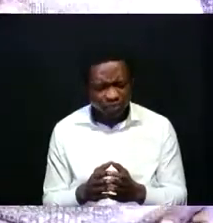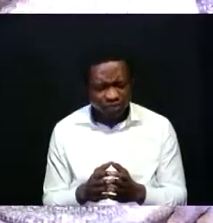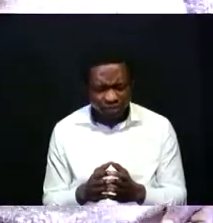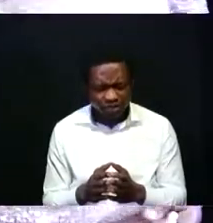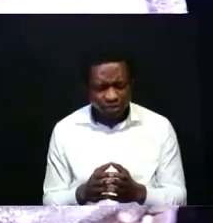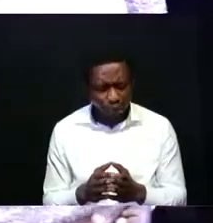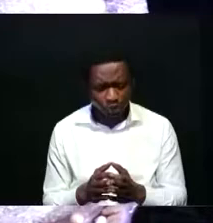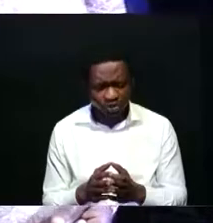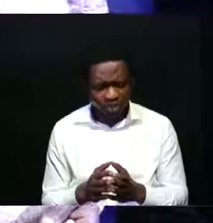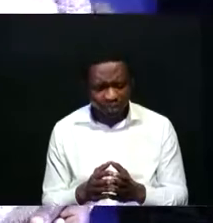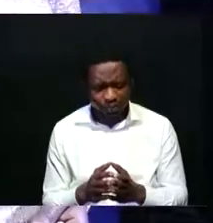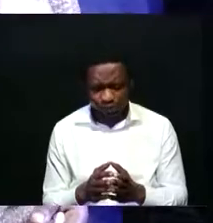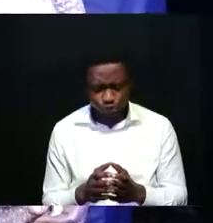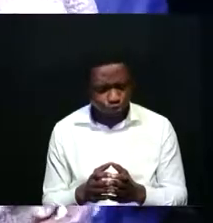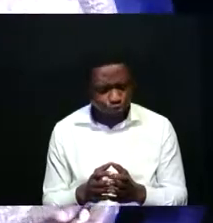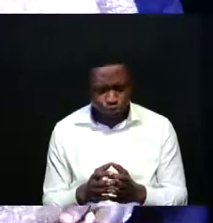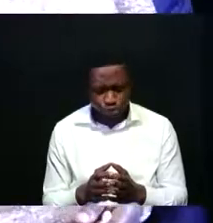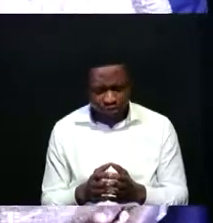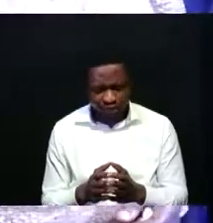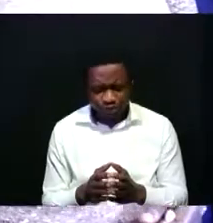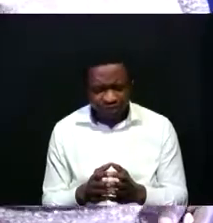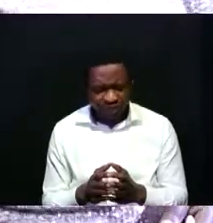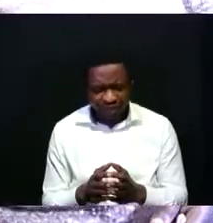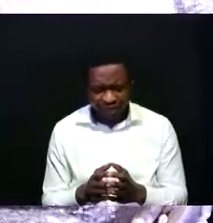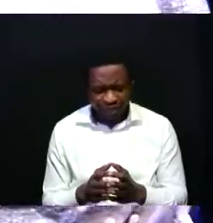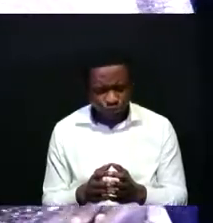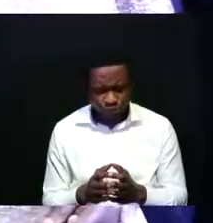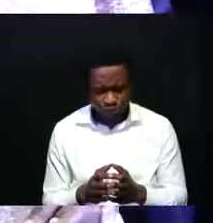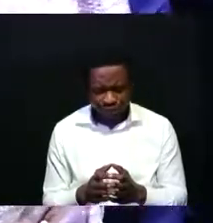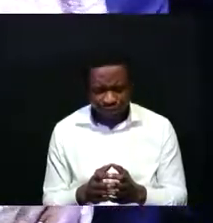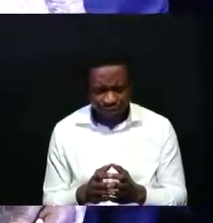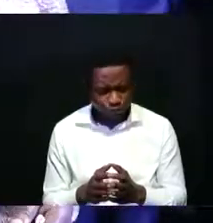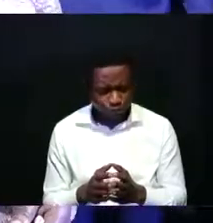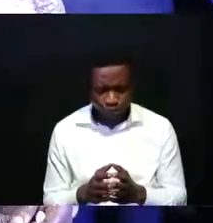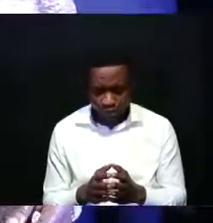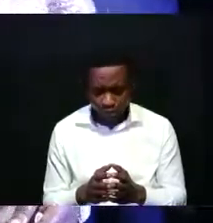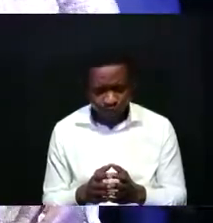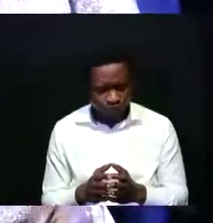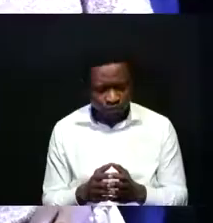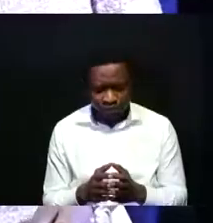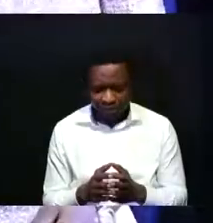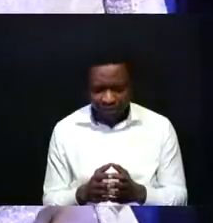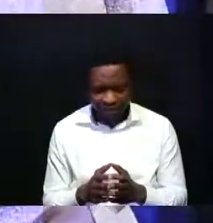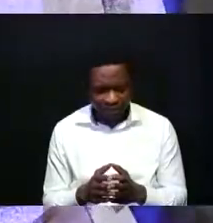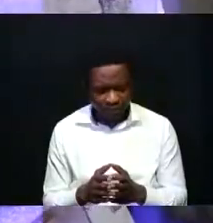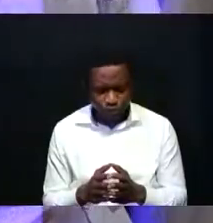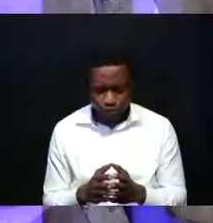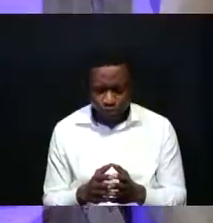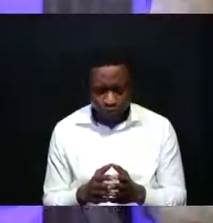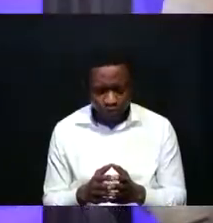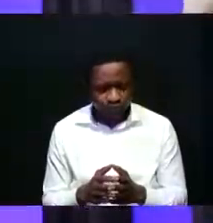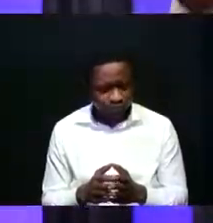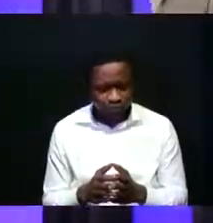be sustainability. Let the fires on this altar never go down, O God. Let the fire on